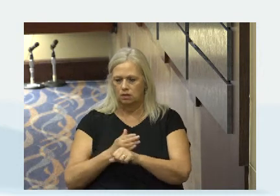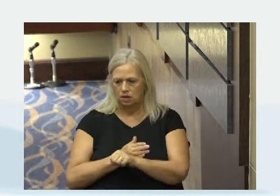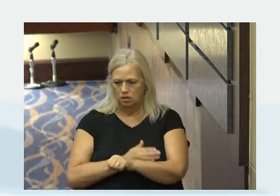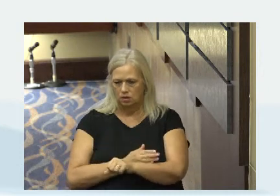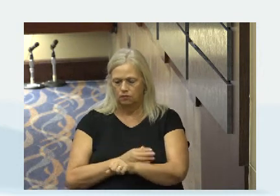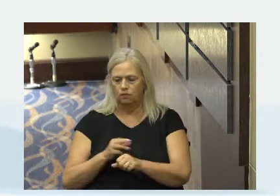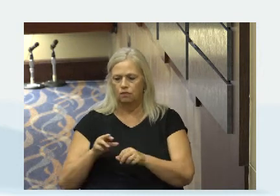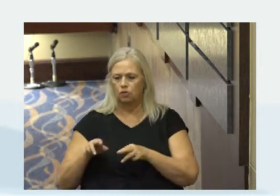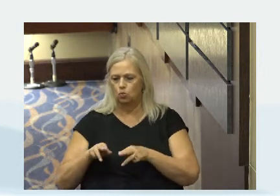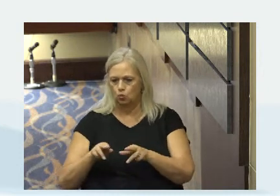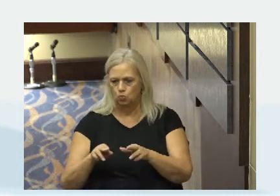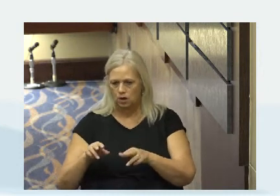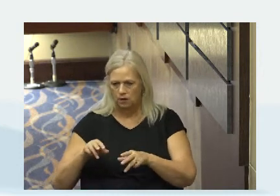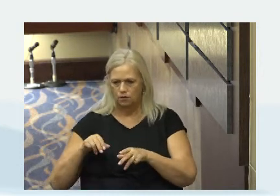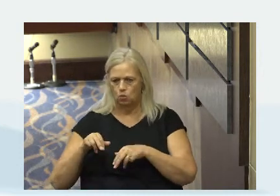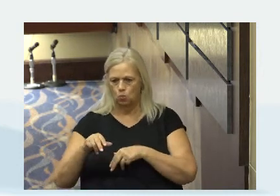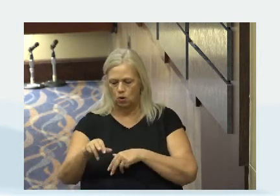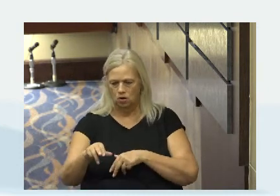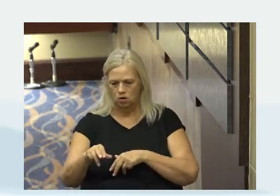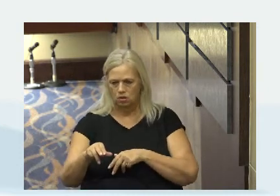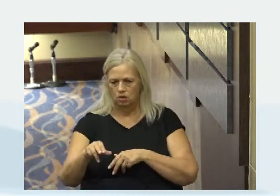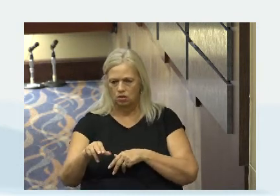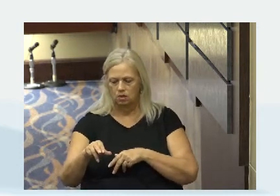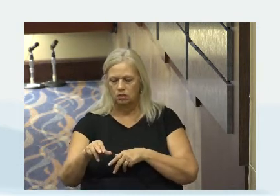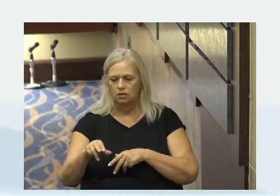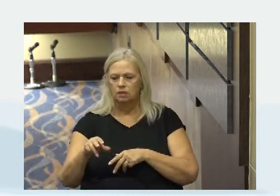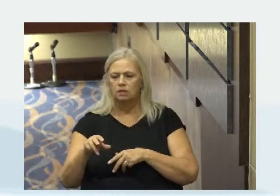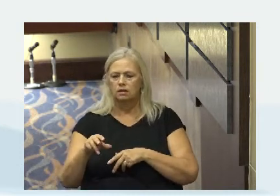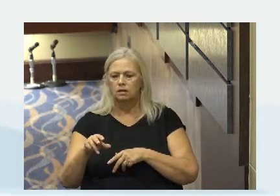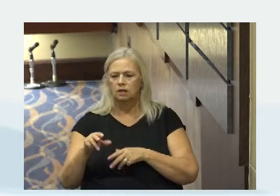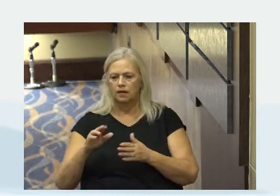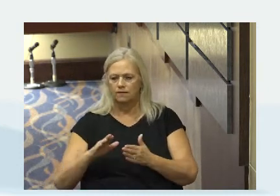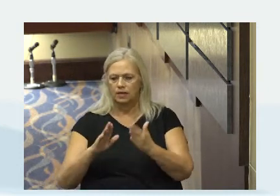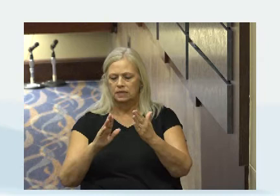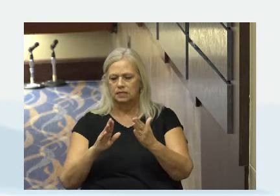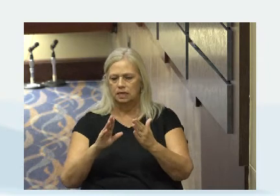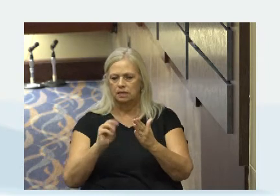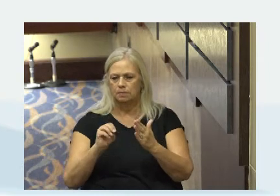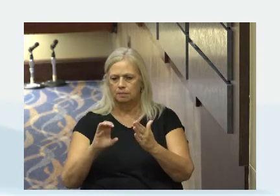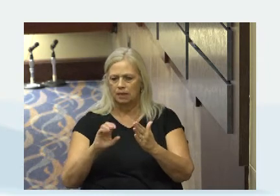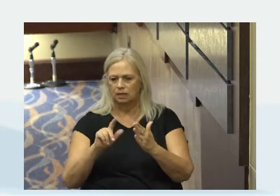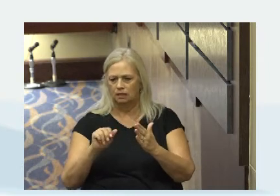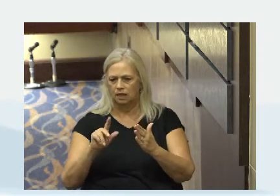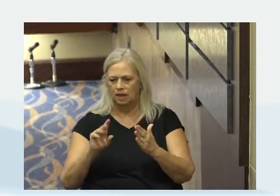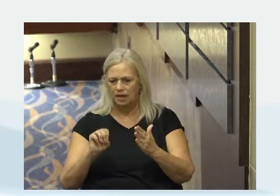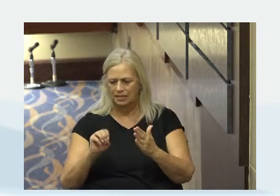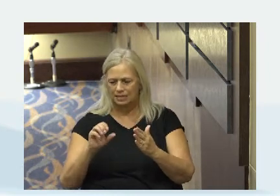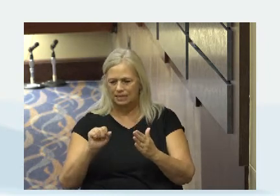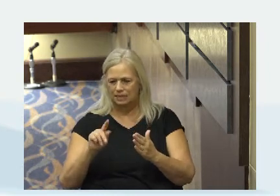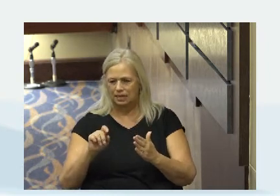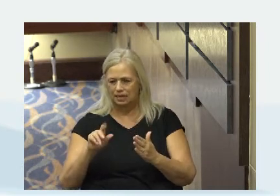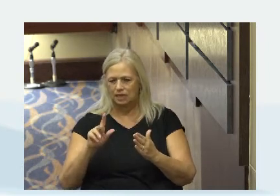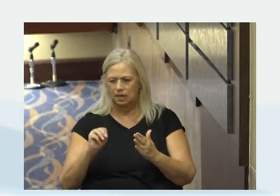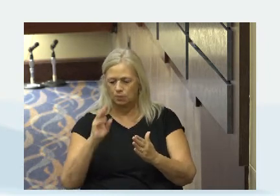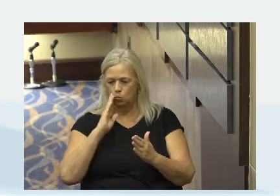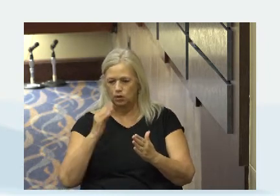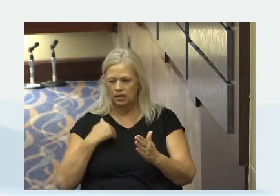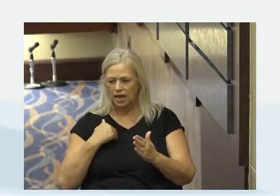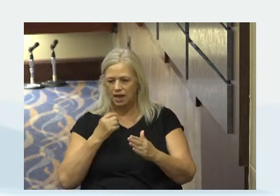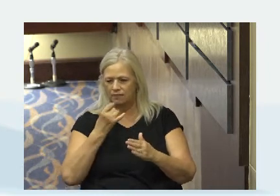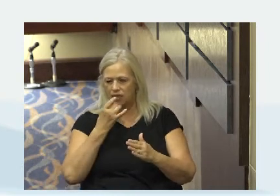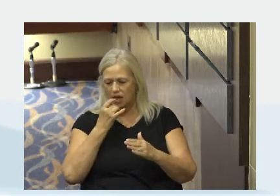there, and then you've got the other side that's kind of near, adjacent to McLean Stadium, will there be lighting under that portion as well, under this